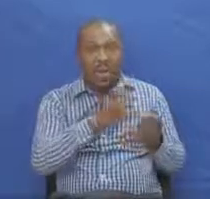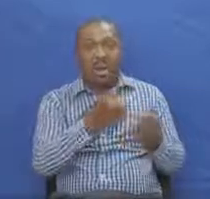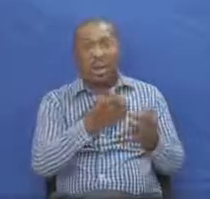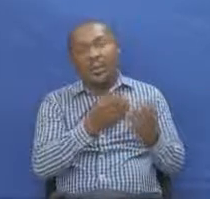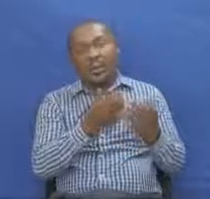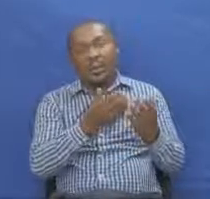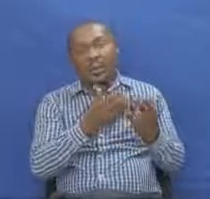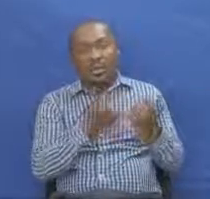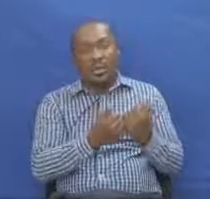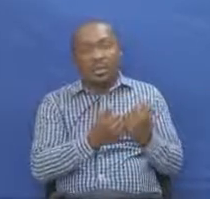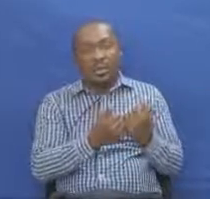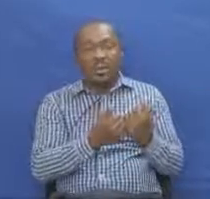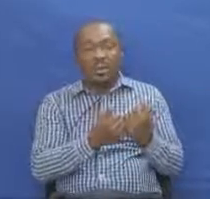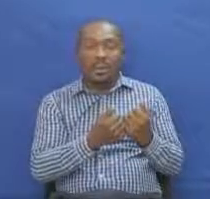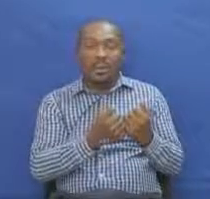dividing cells in plants,